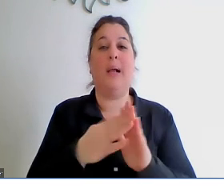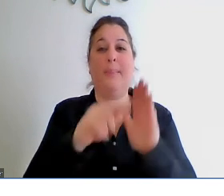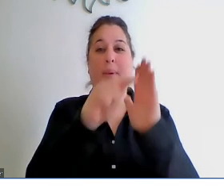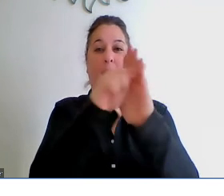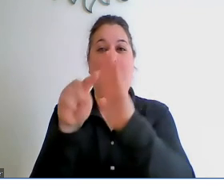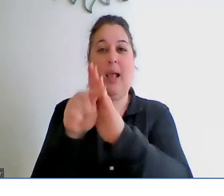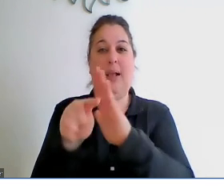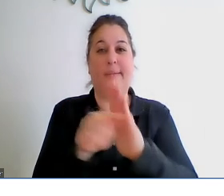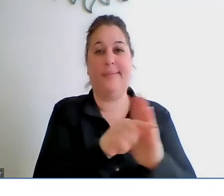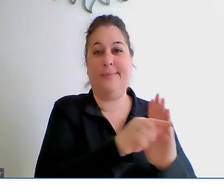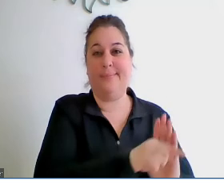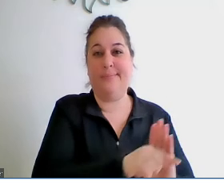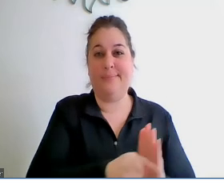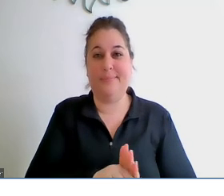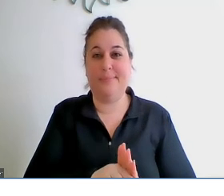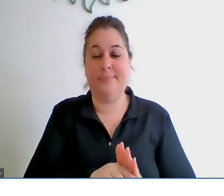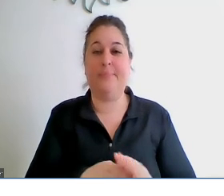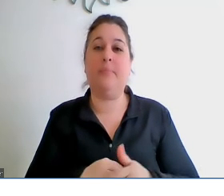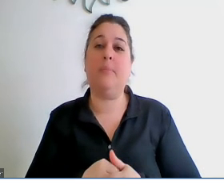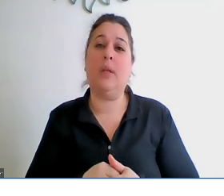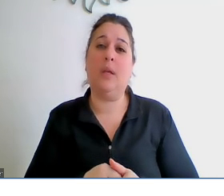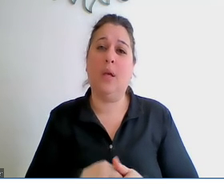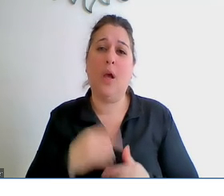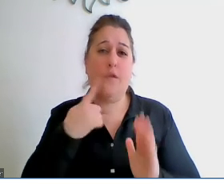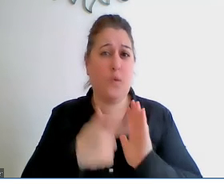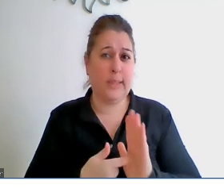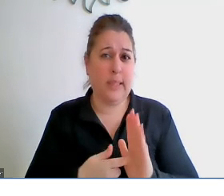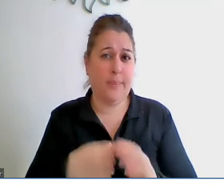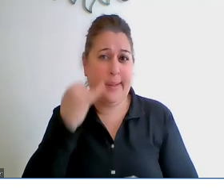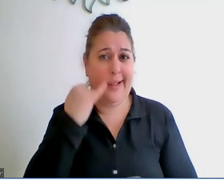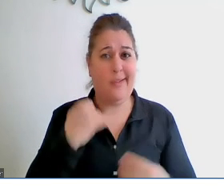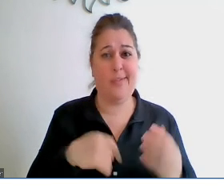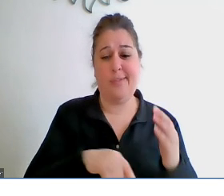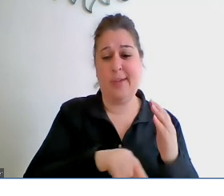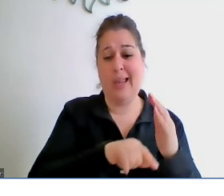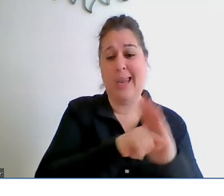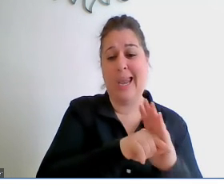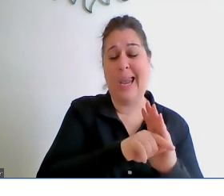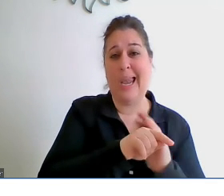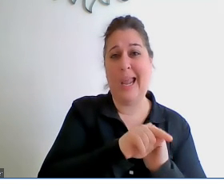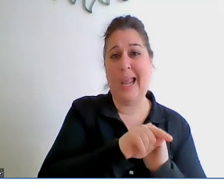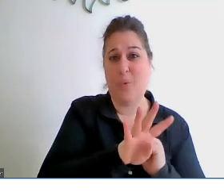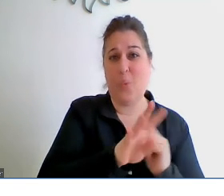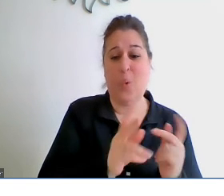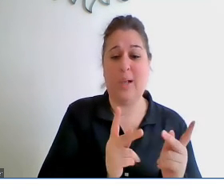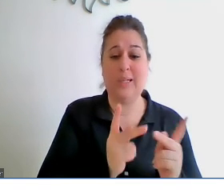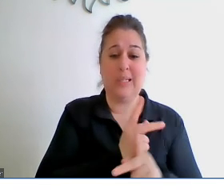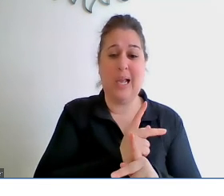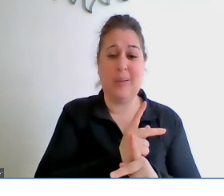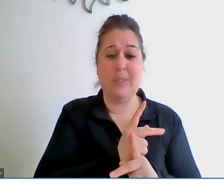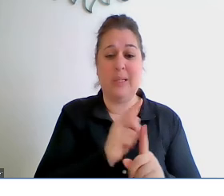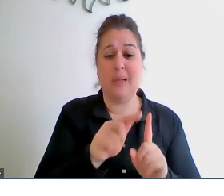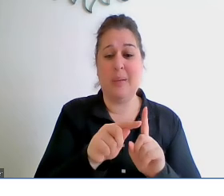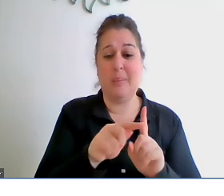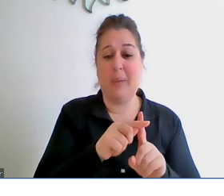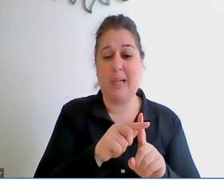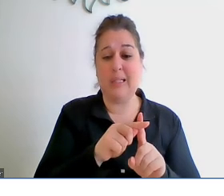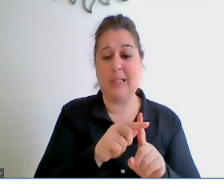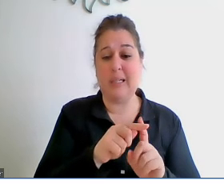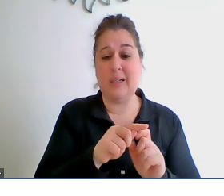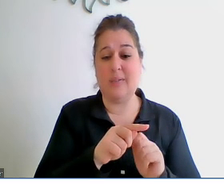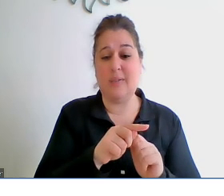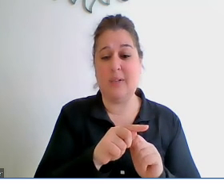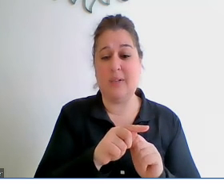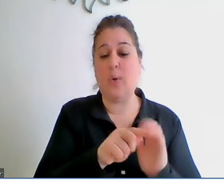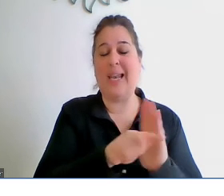all the empty spaces. Okay, so let me show you how to use this now. Say if I have -4 times +4. Well,